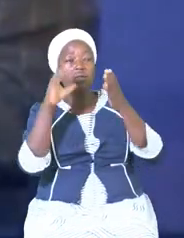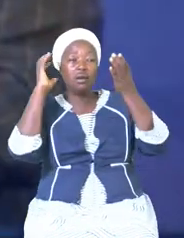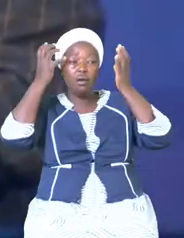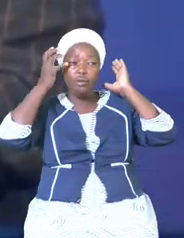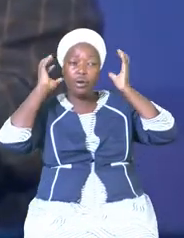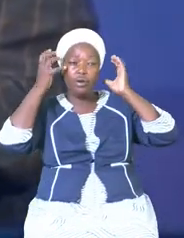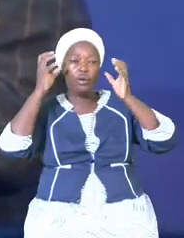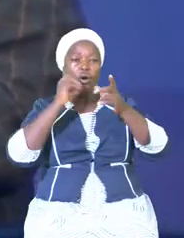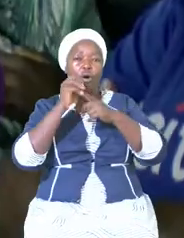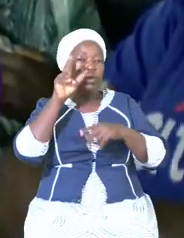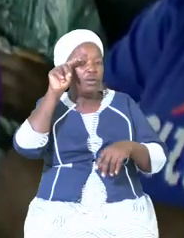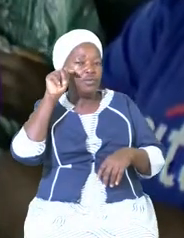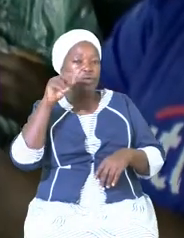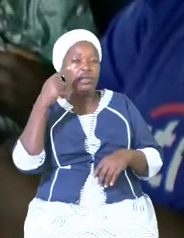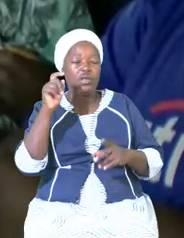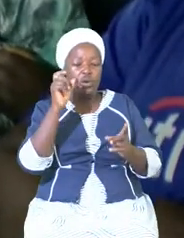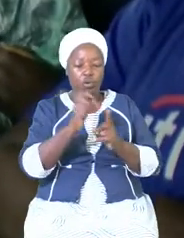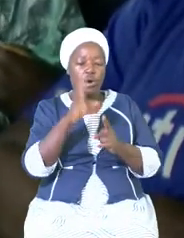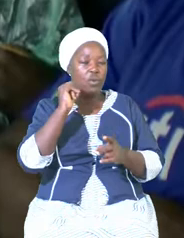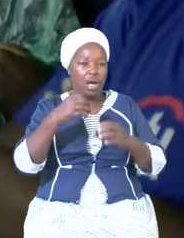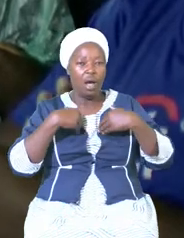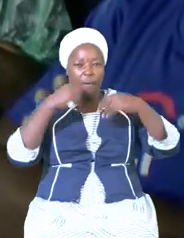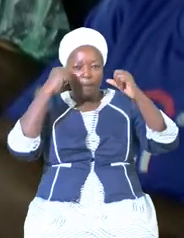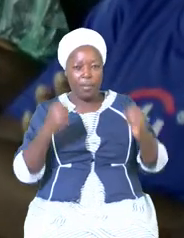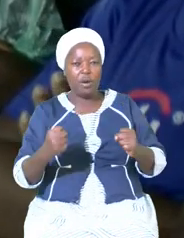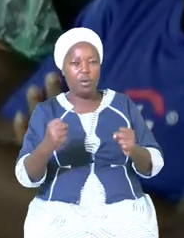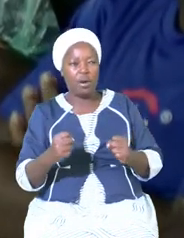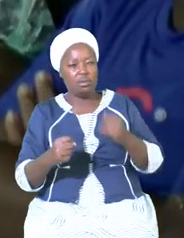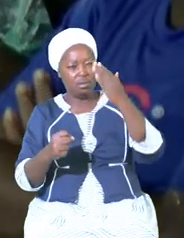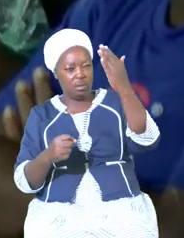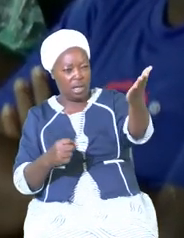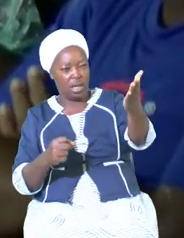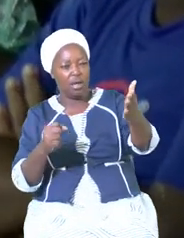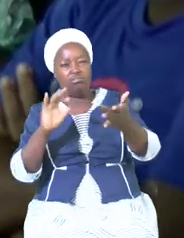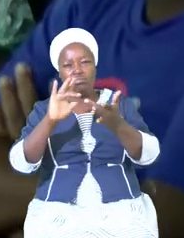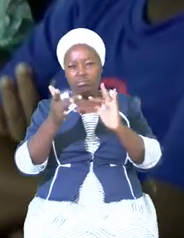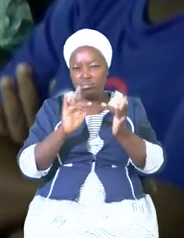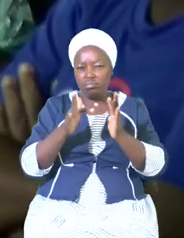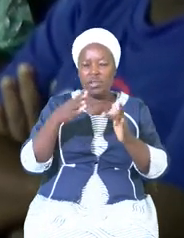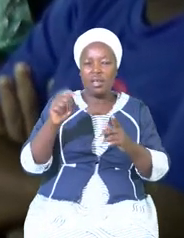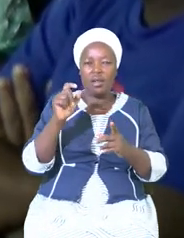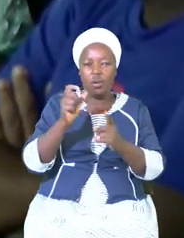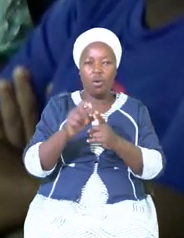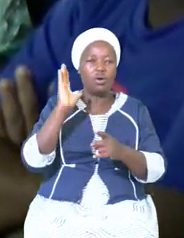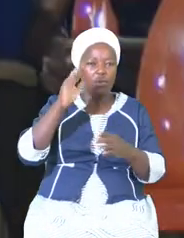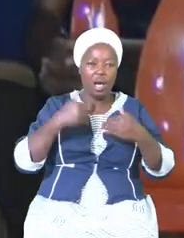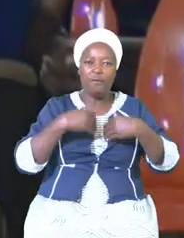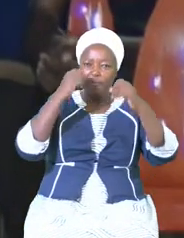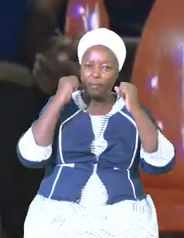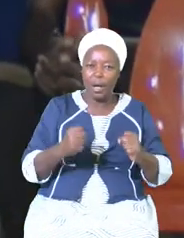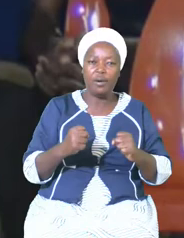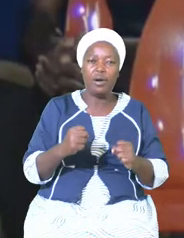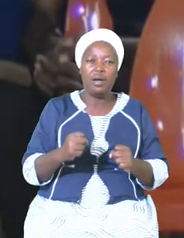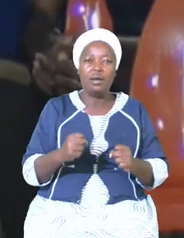the word will have power. Over there, on the social media, the word will have power. And